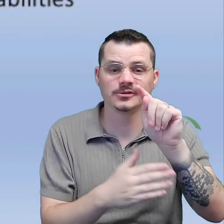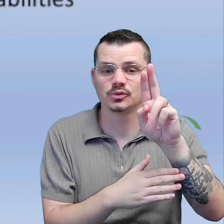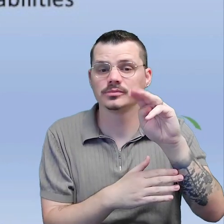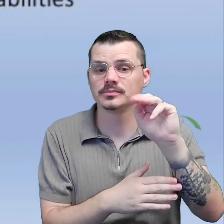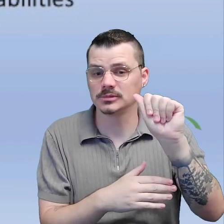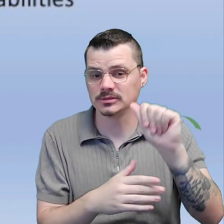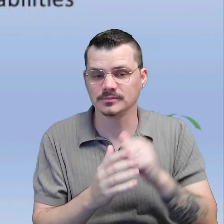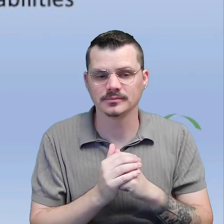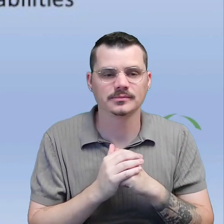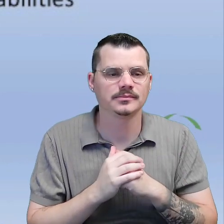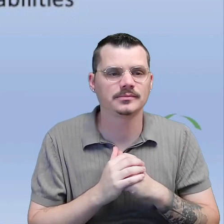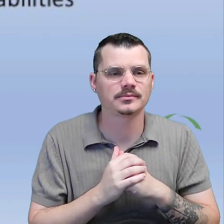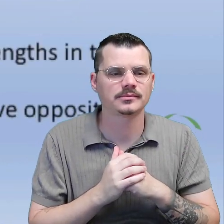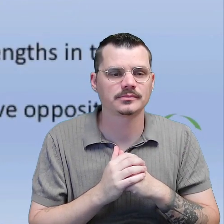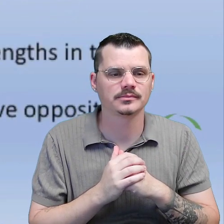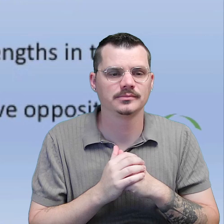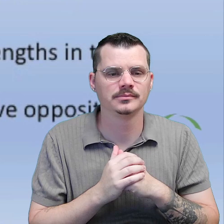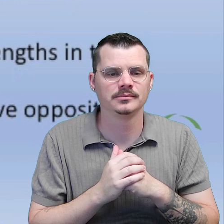trauma.